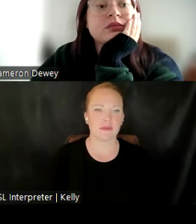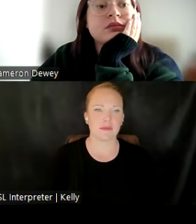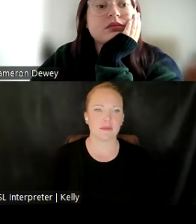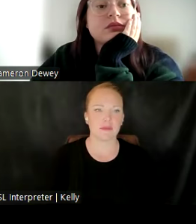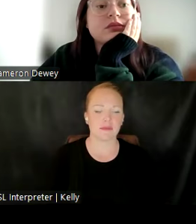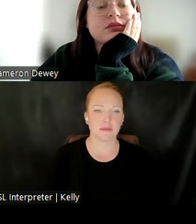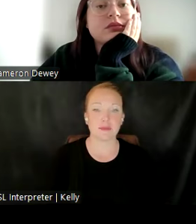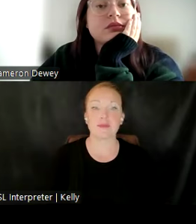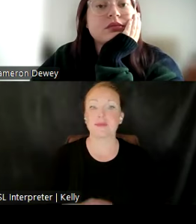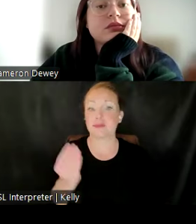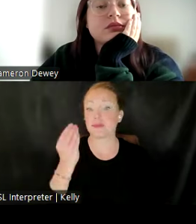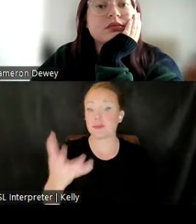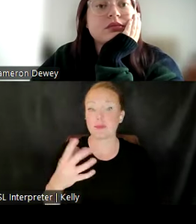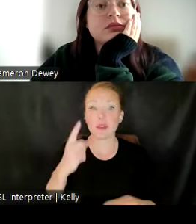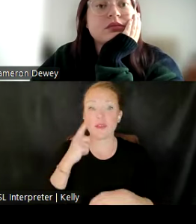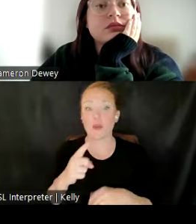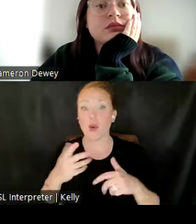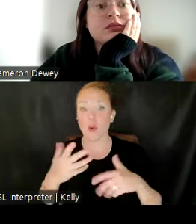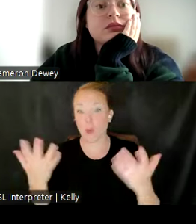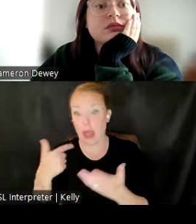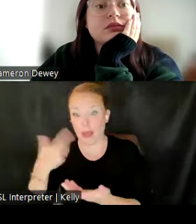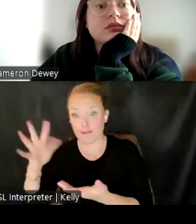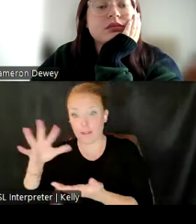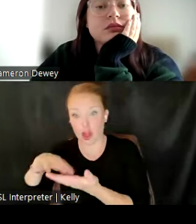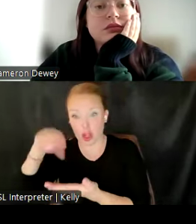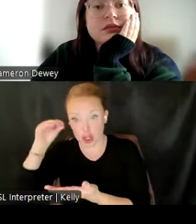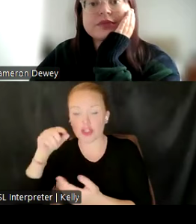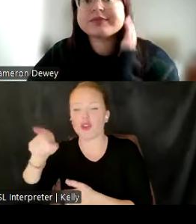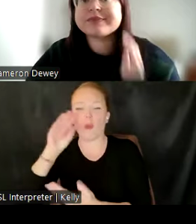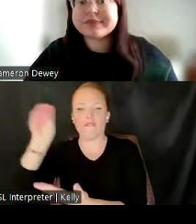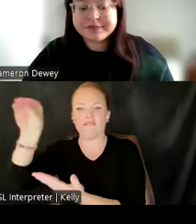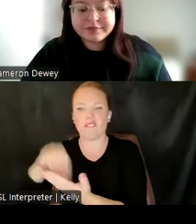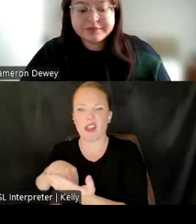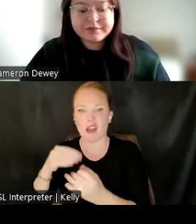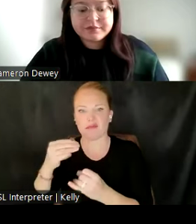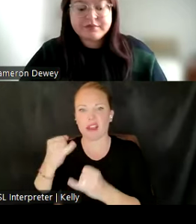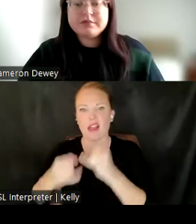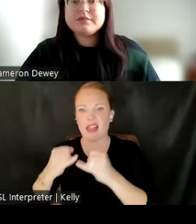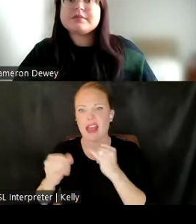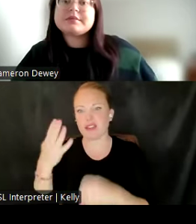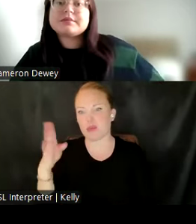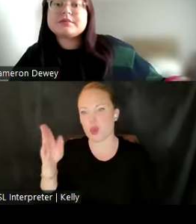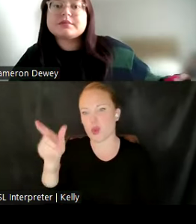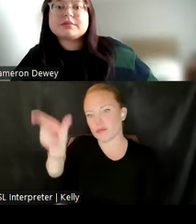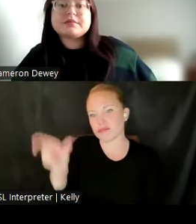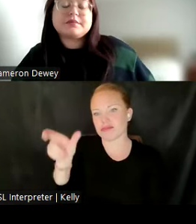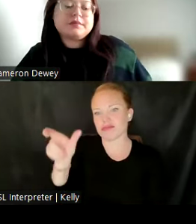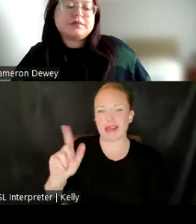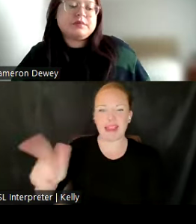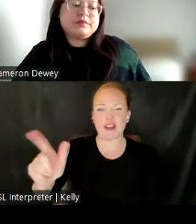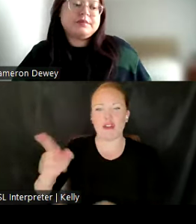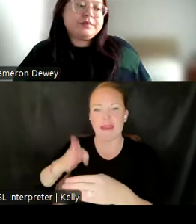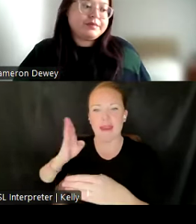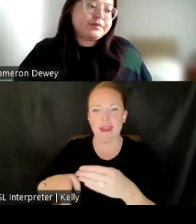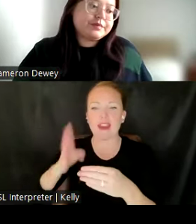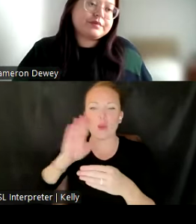And then what I will say is for the what I learned portion, you guys can fill that out at the very end of this training session. We'll have this slide back up.